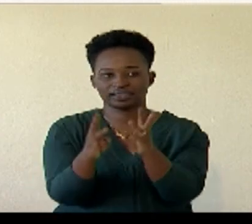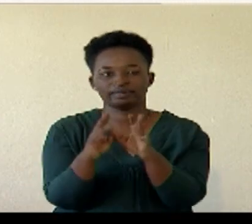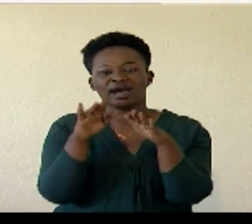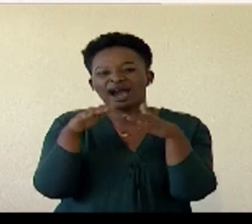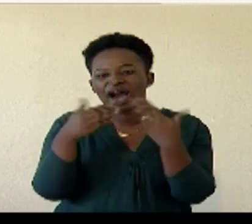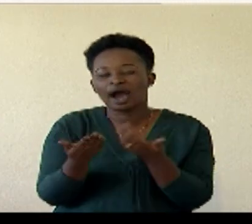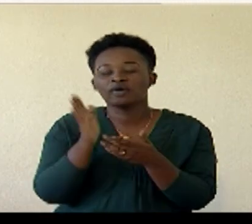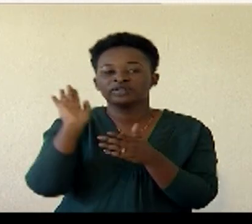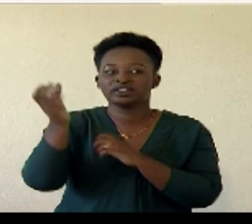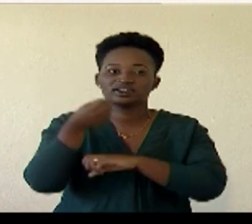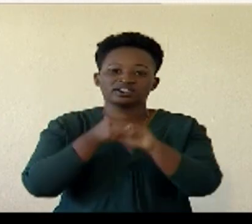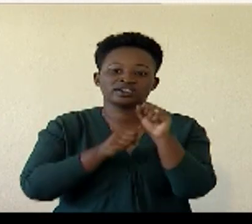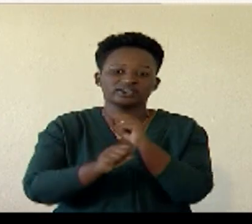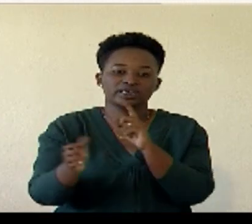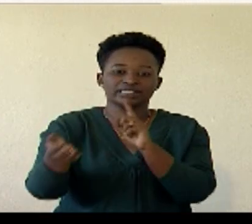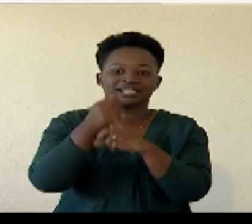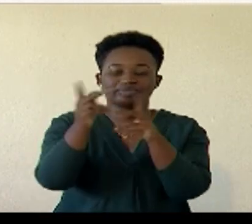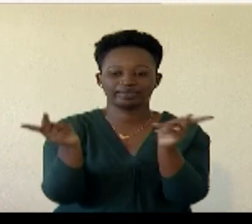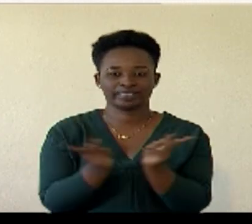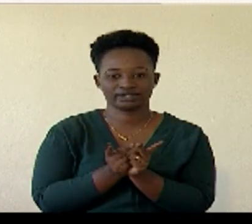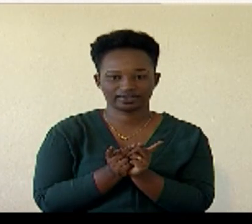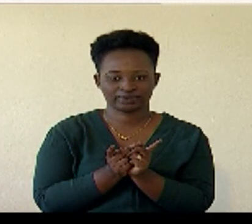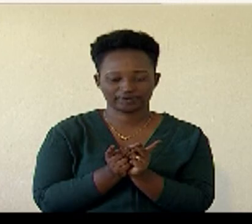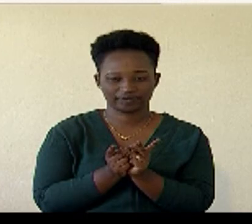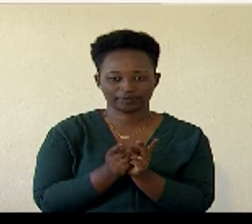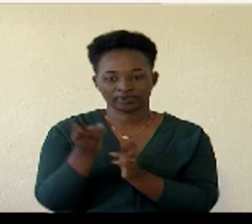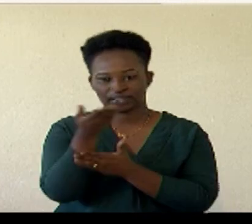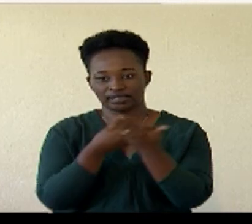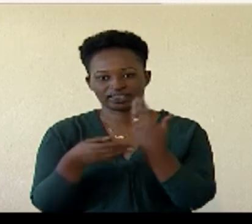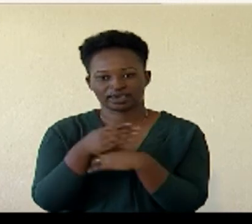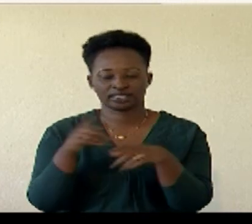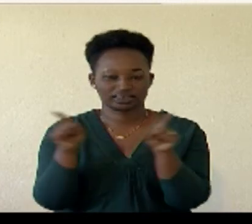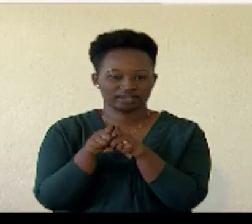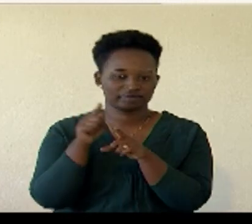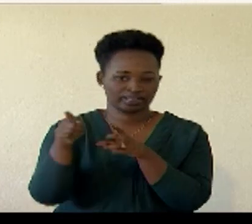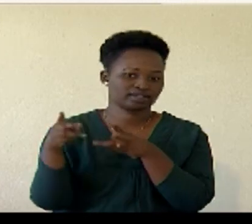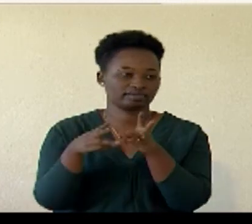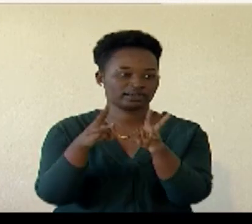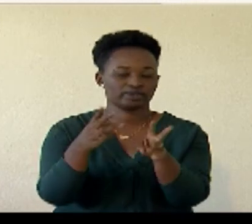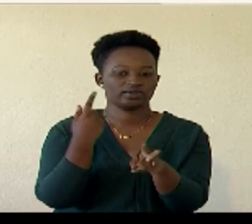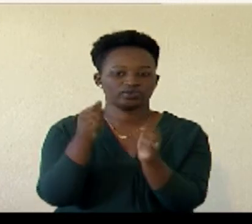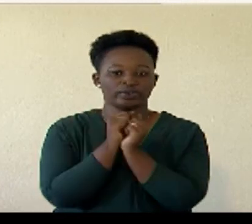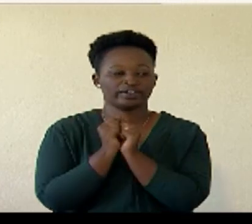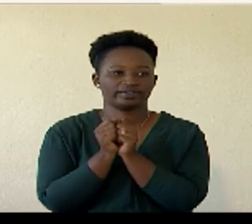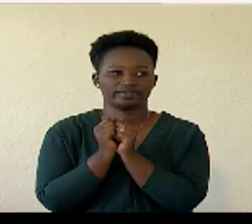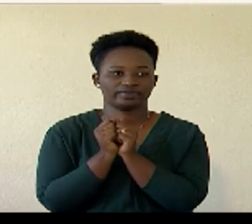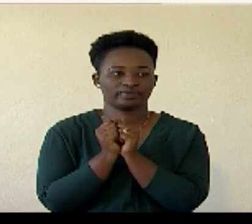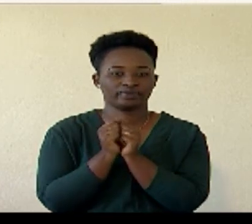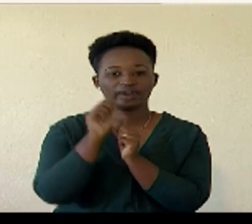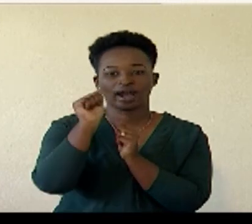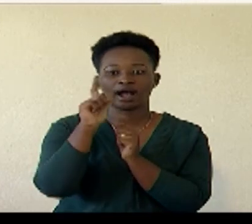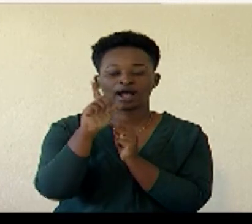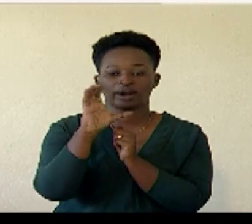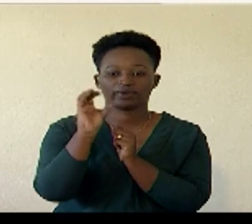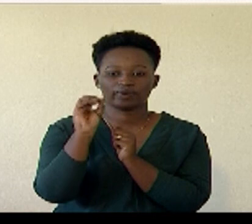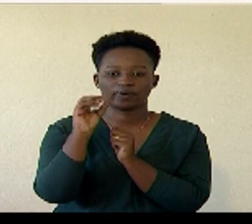does this reaction take place? So I had discussed this mechanism with the alcohols. We